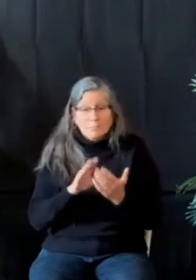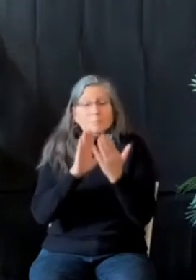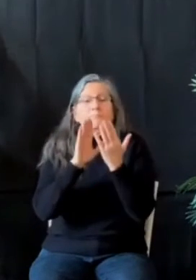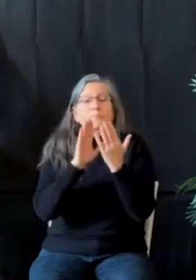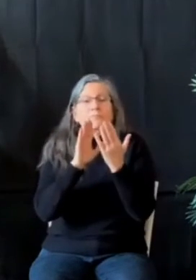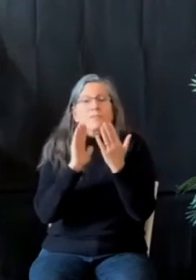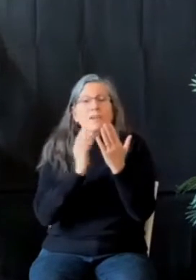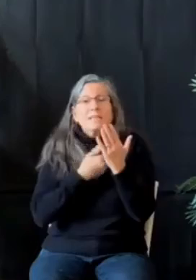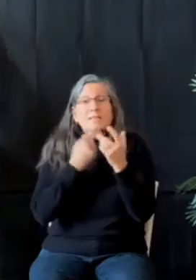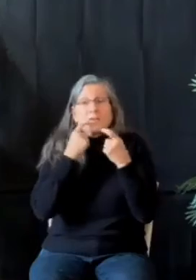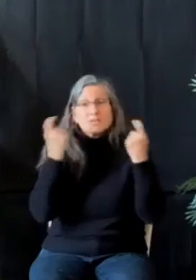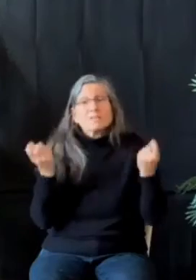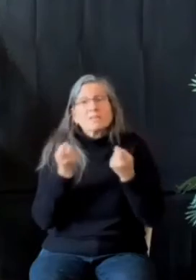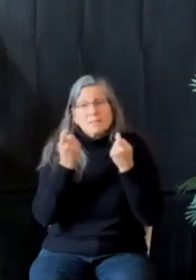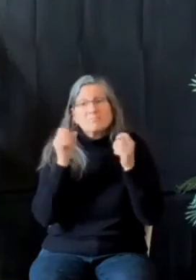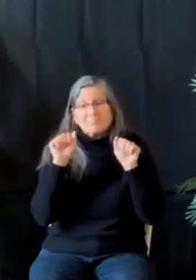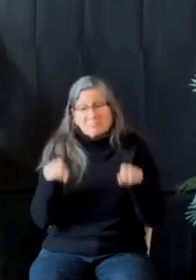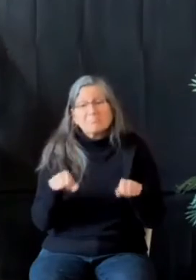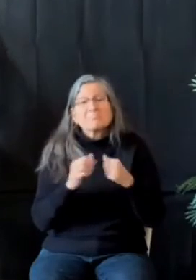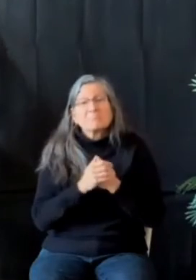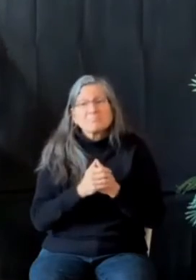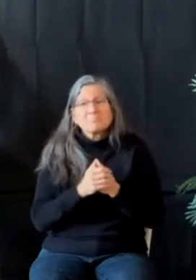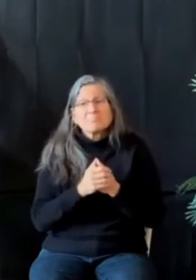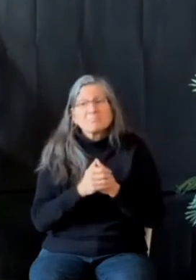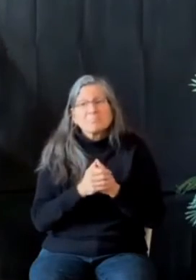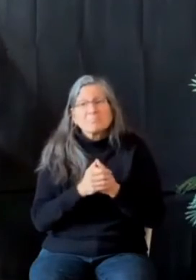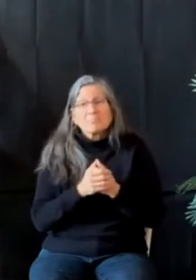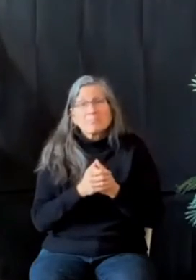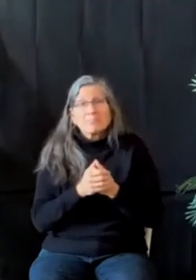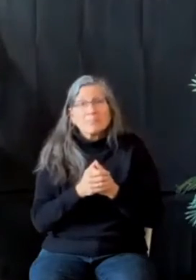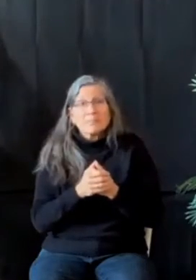it. We can face up to it.